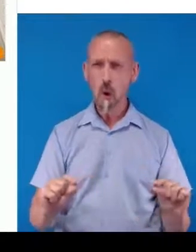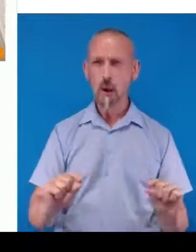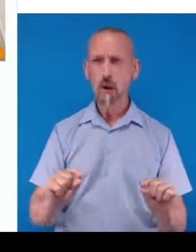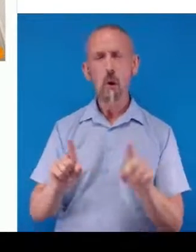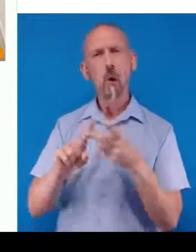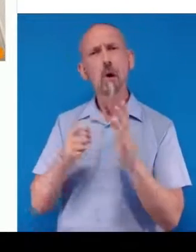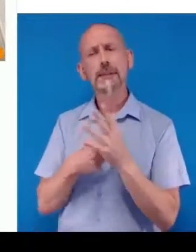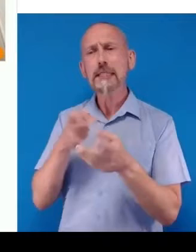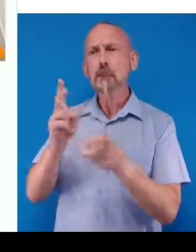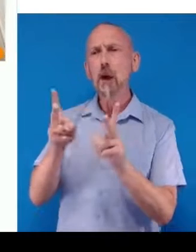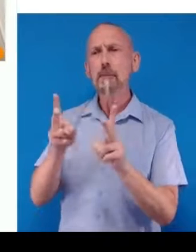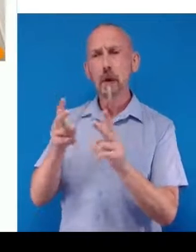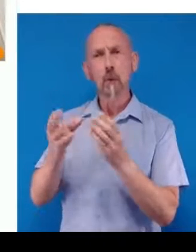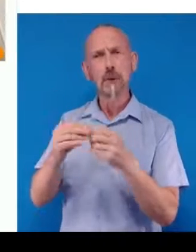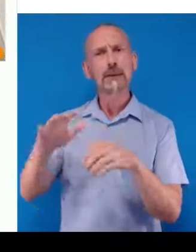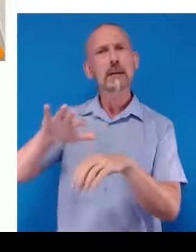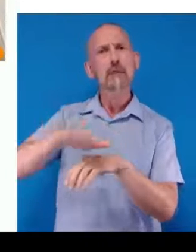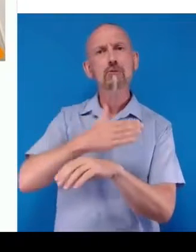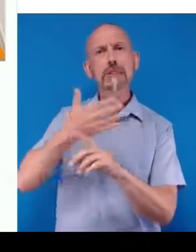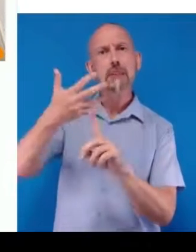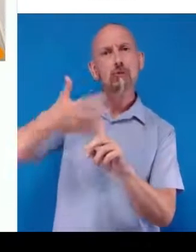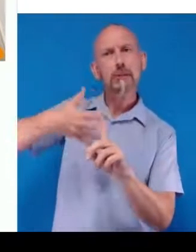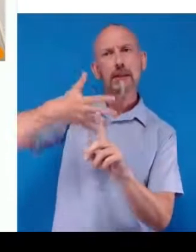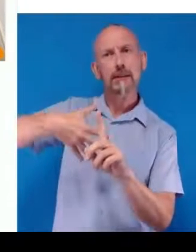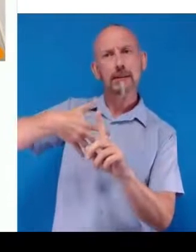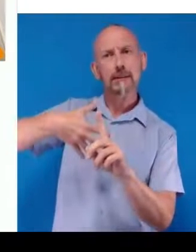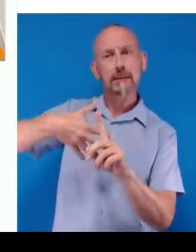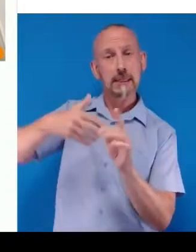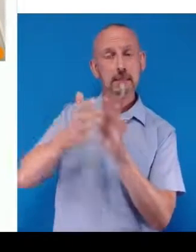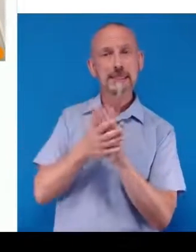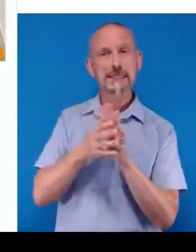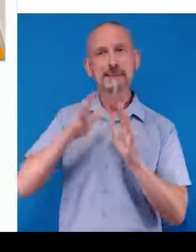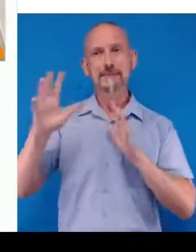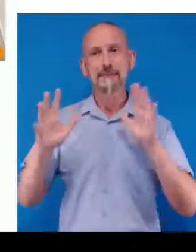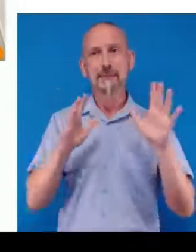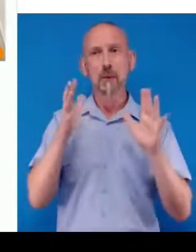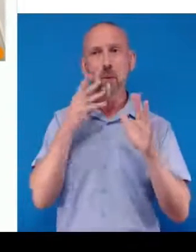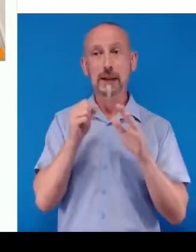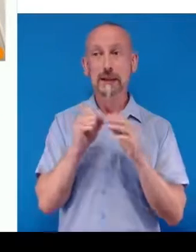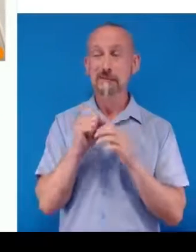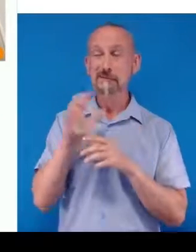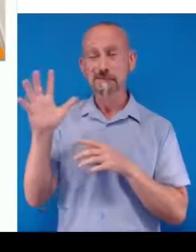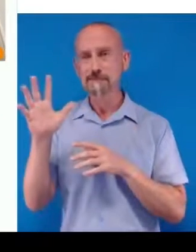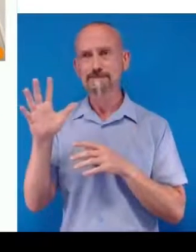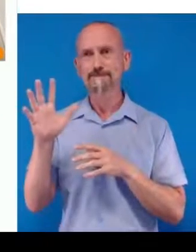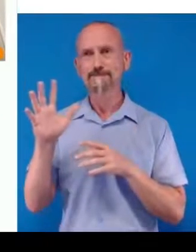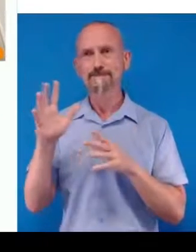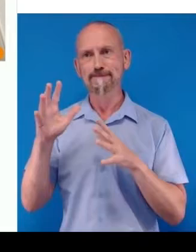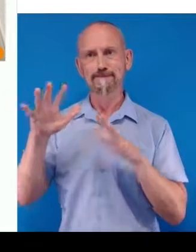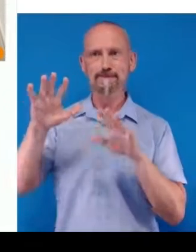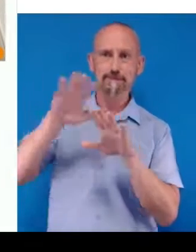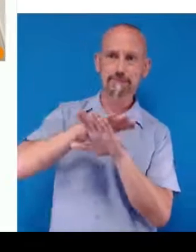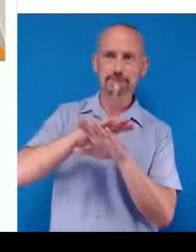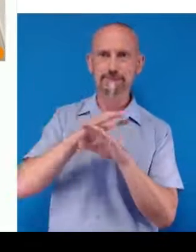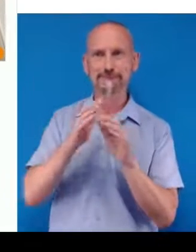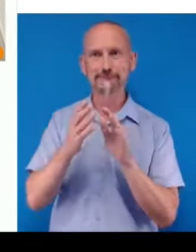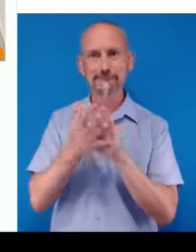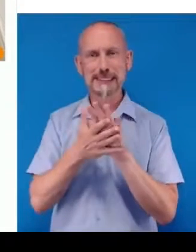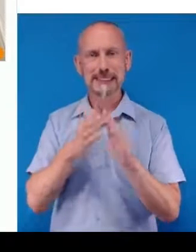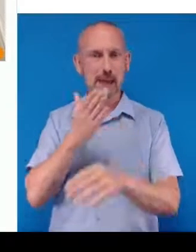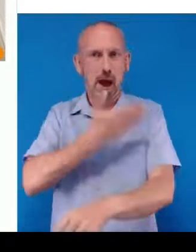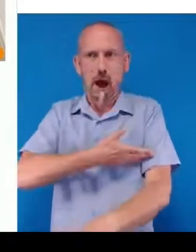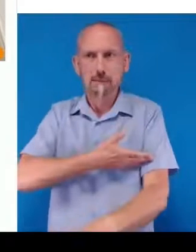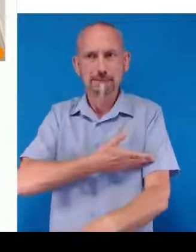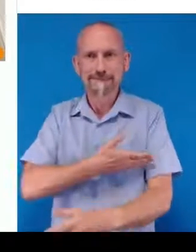look armless. And so we wanted to put a stop to that and really make it standardized boxes,